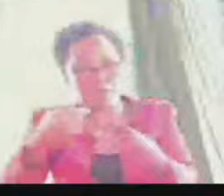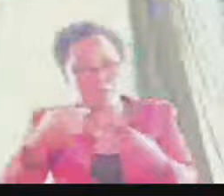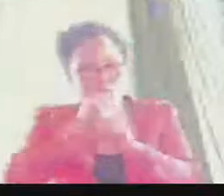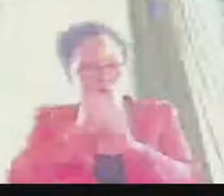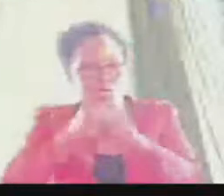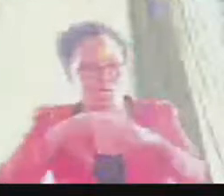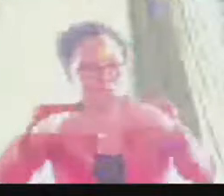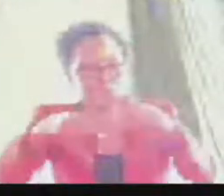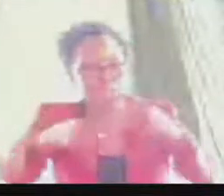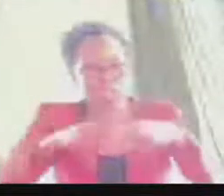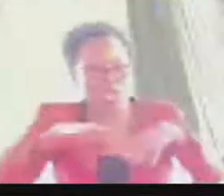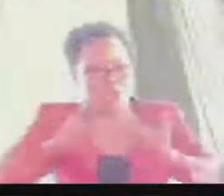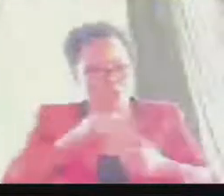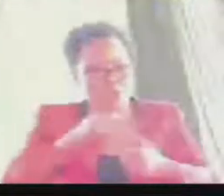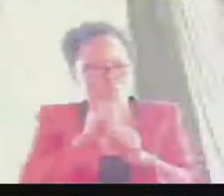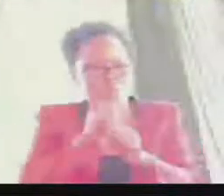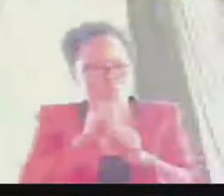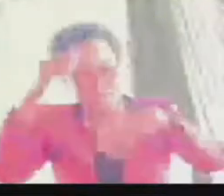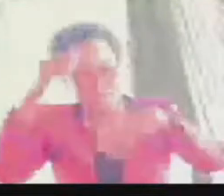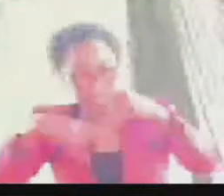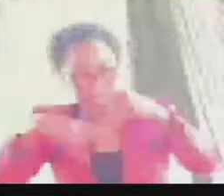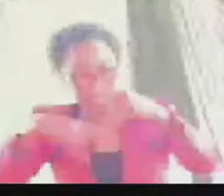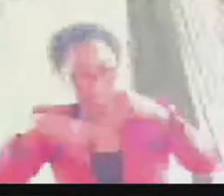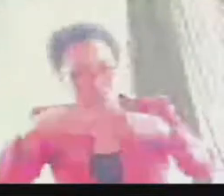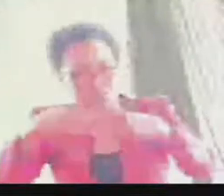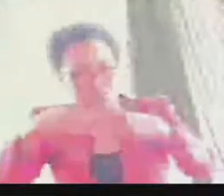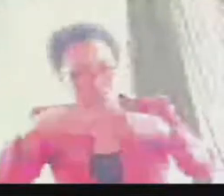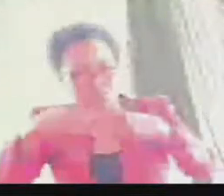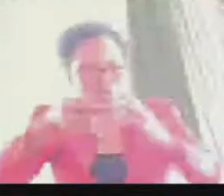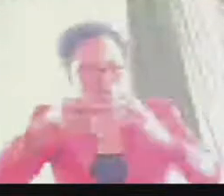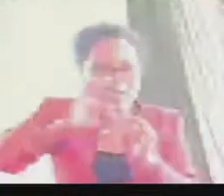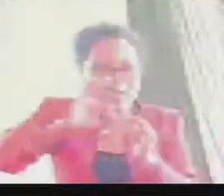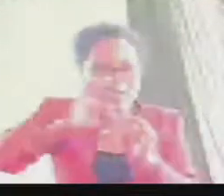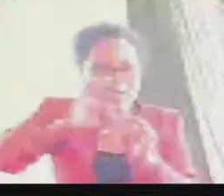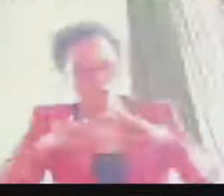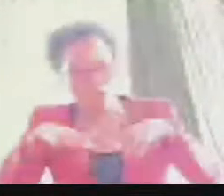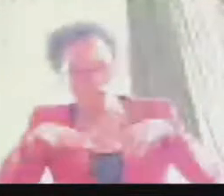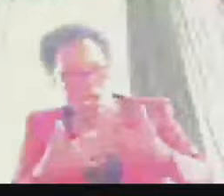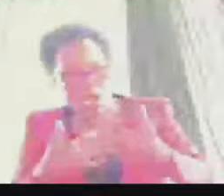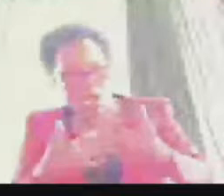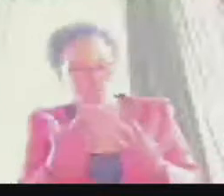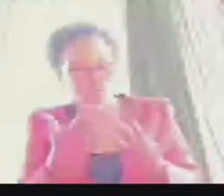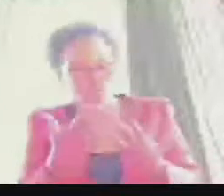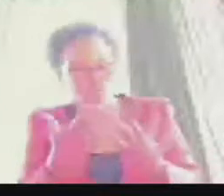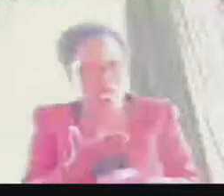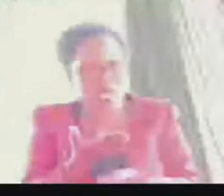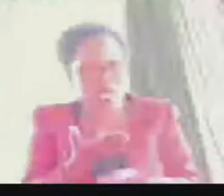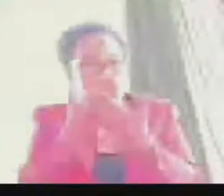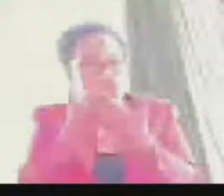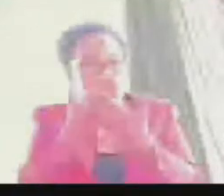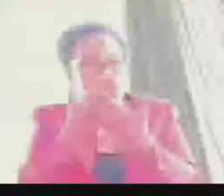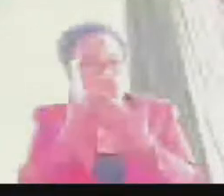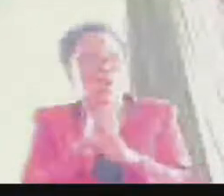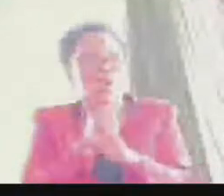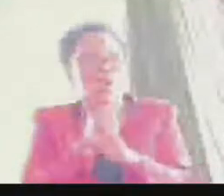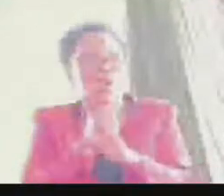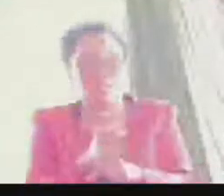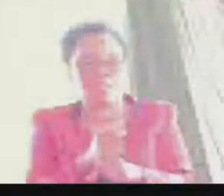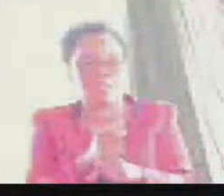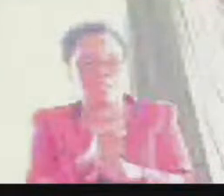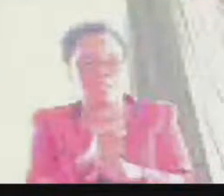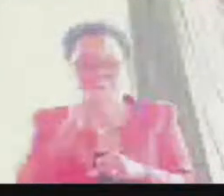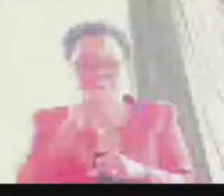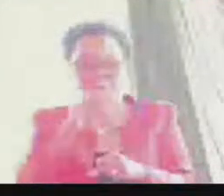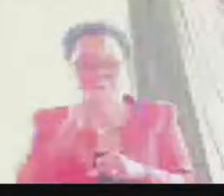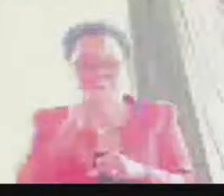your decision, analytical aspect of your work area. So it is a cross-cutting.